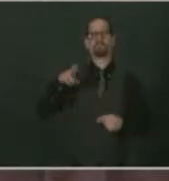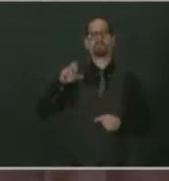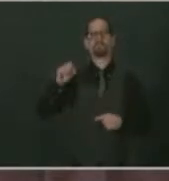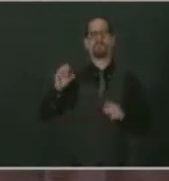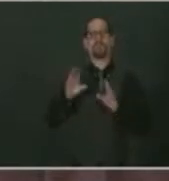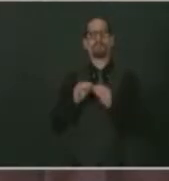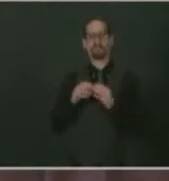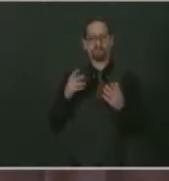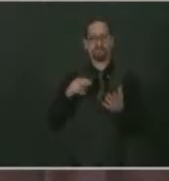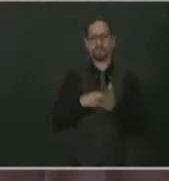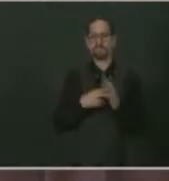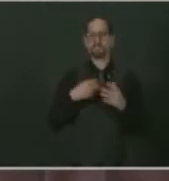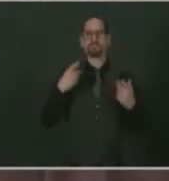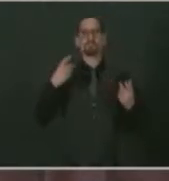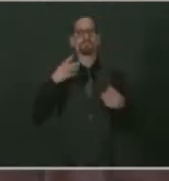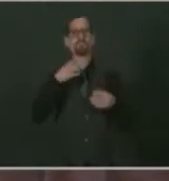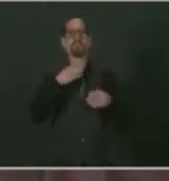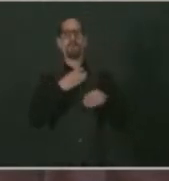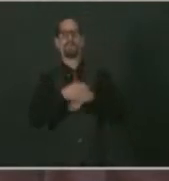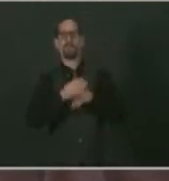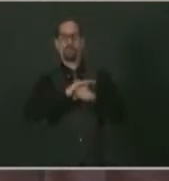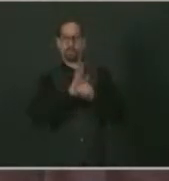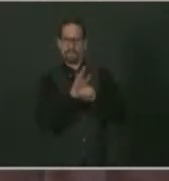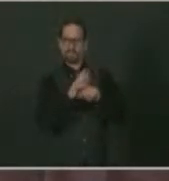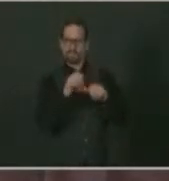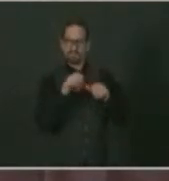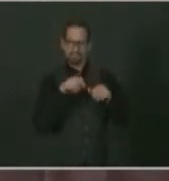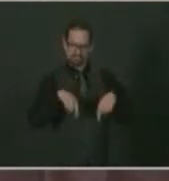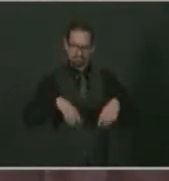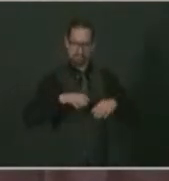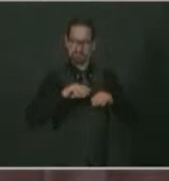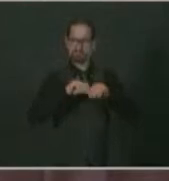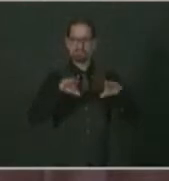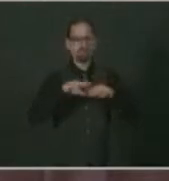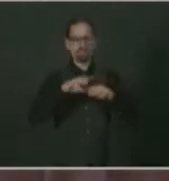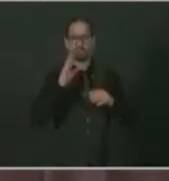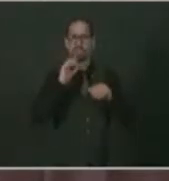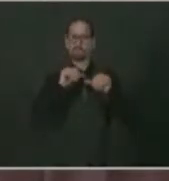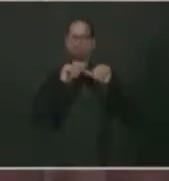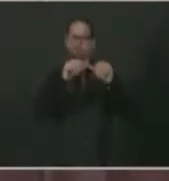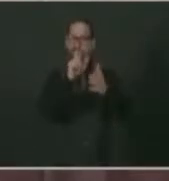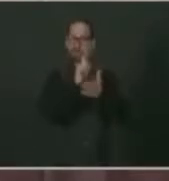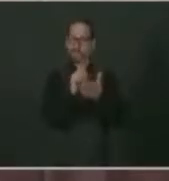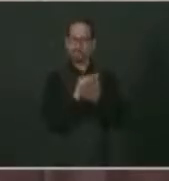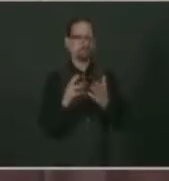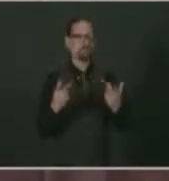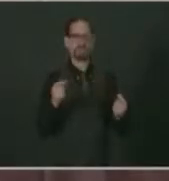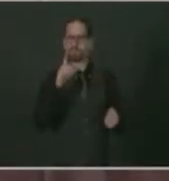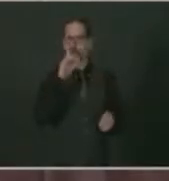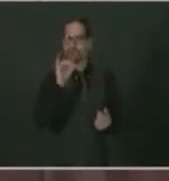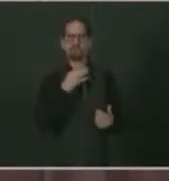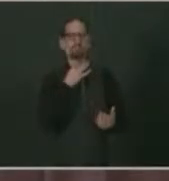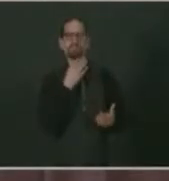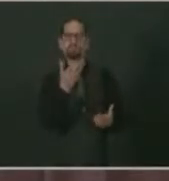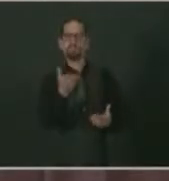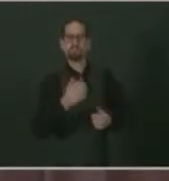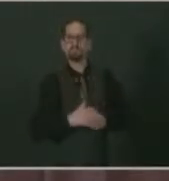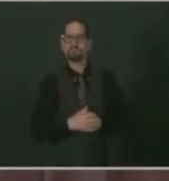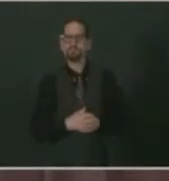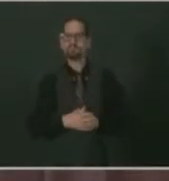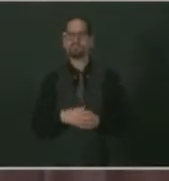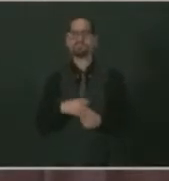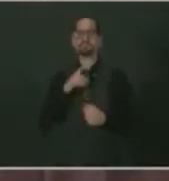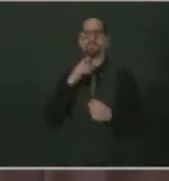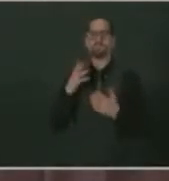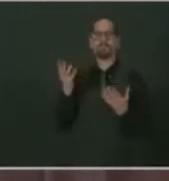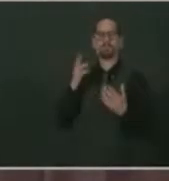consider continuing doing weekly press conferences and being available to the press. Yeah, so we're going to continue. We've been available to the press. We've talked to many